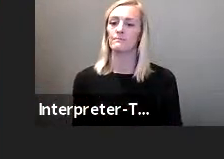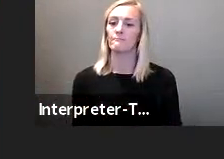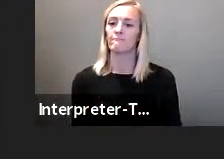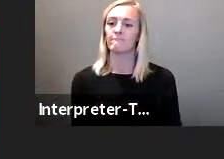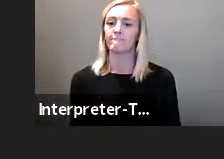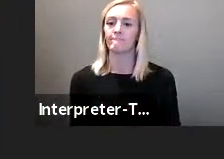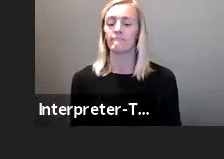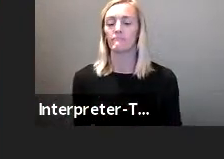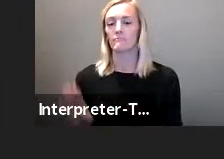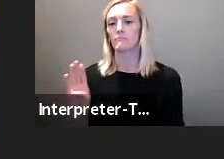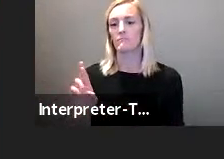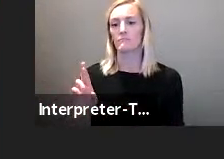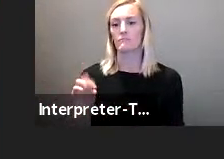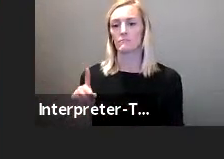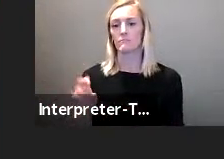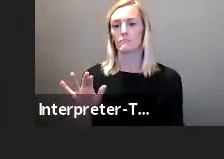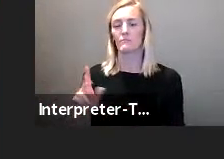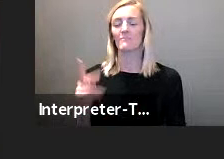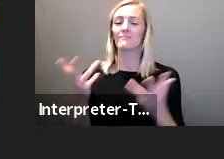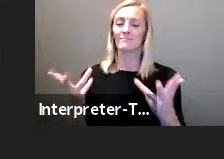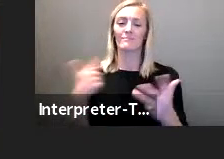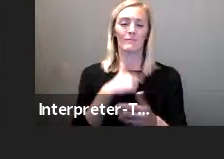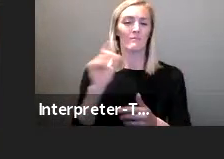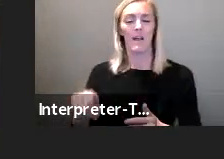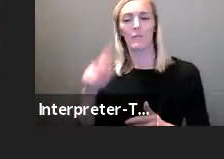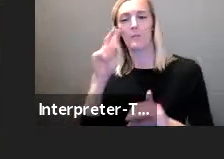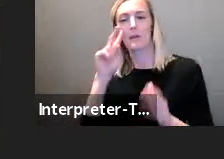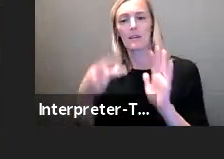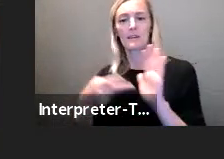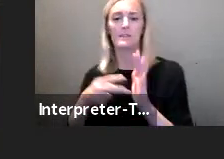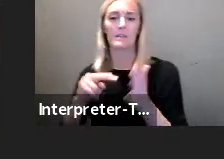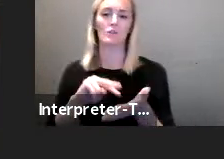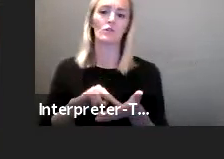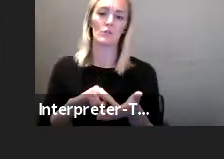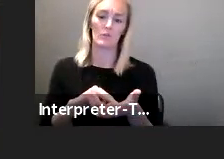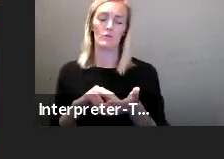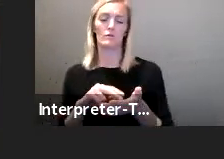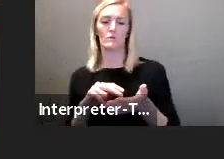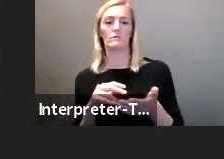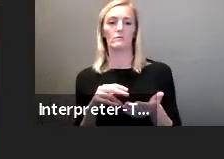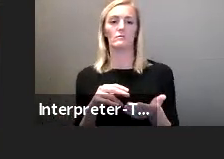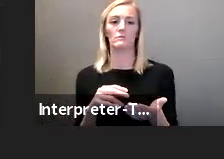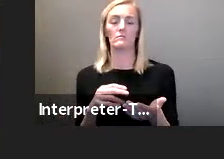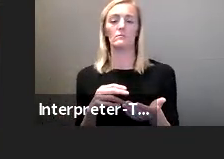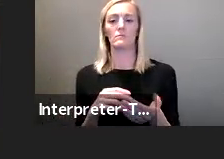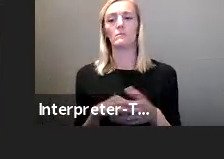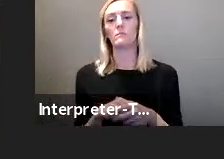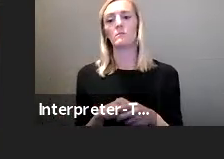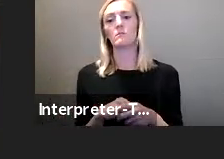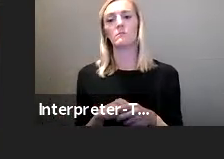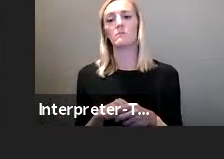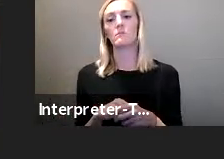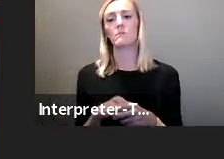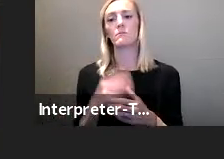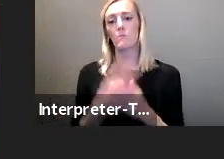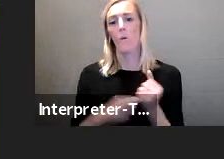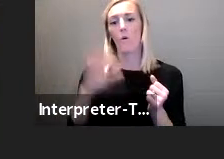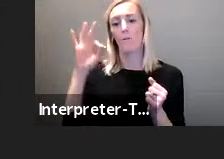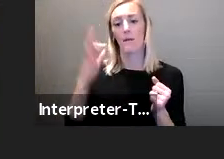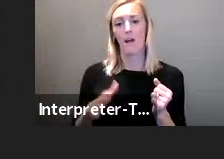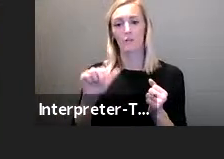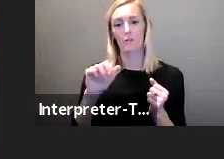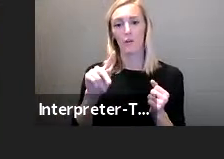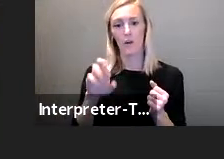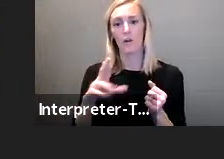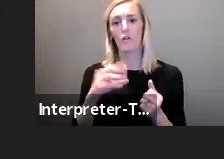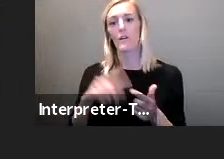So I'd say we've got to be intentional. Through some of the work that we're doing that both Pastor Carter and Nicole are aware of with